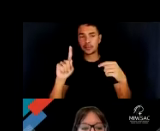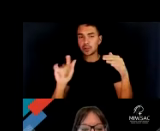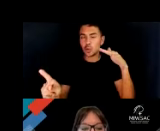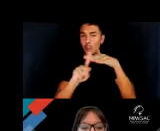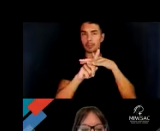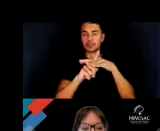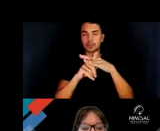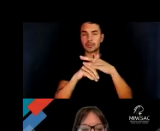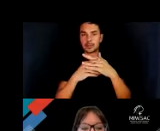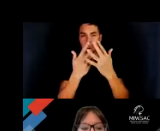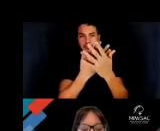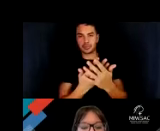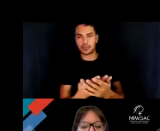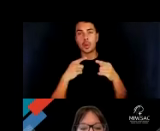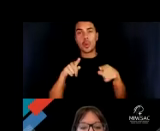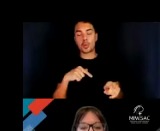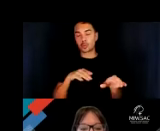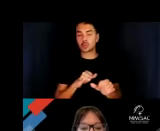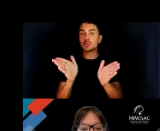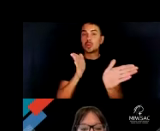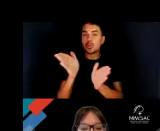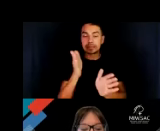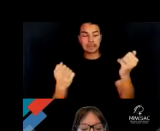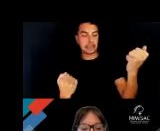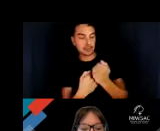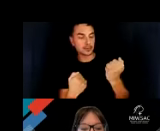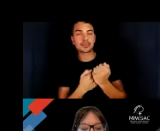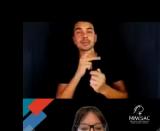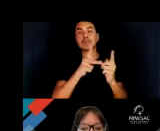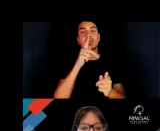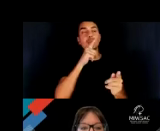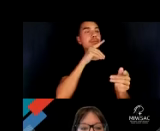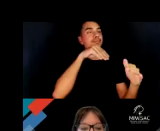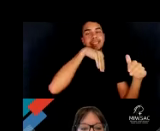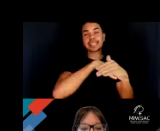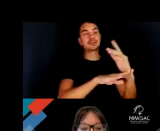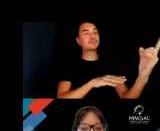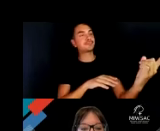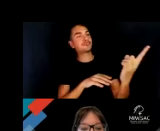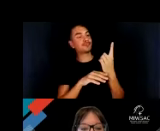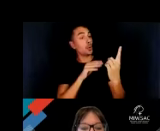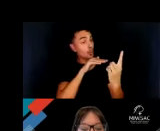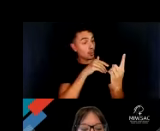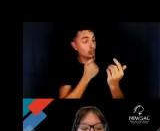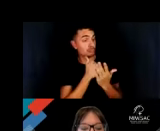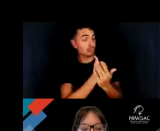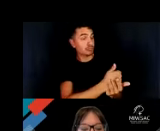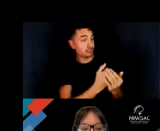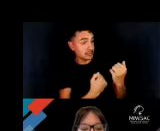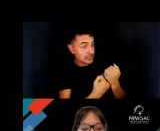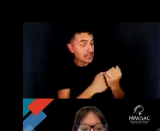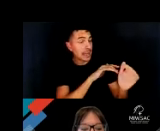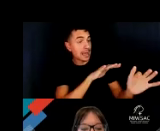perspective too, while carrying out services for folks who come through our doors or who are reaching out for resources and assistance.